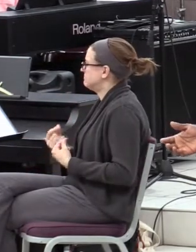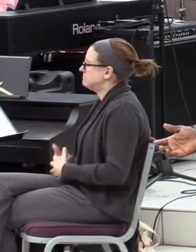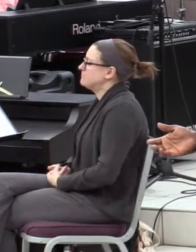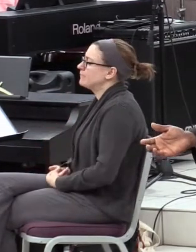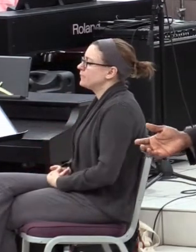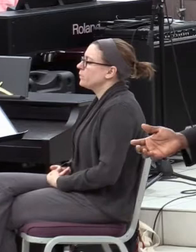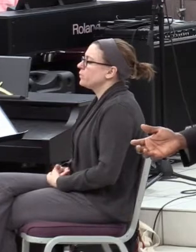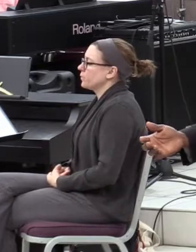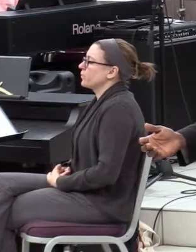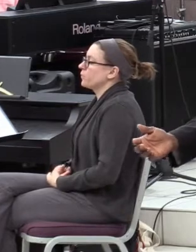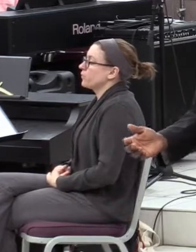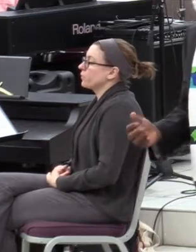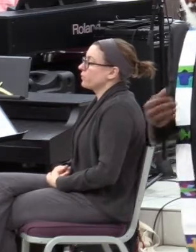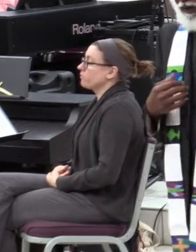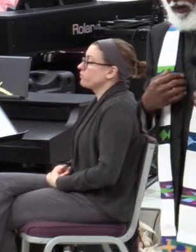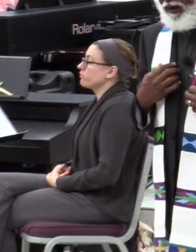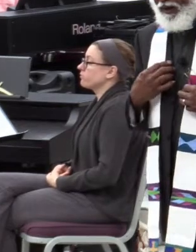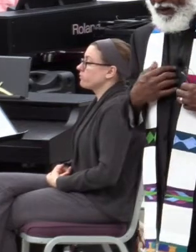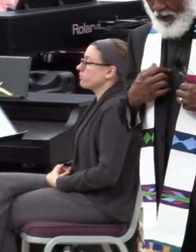Well,